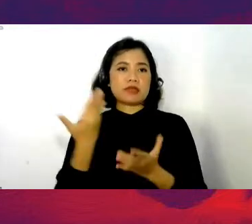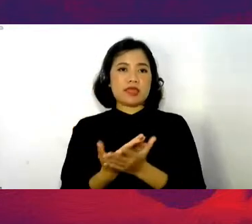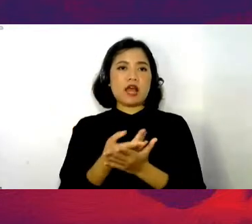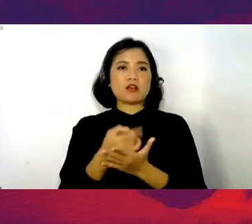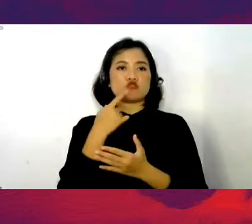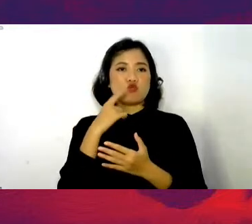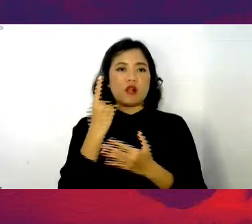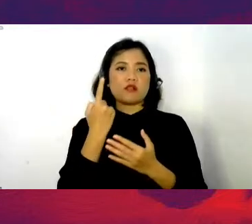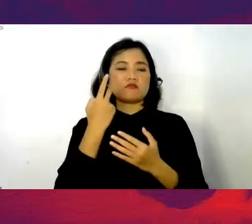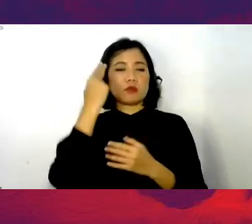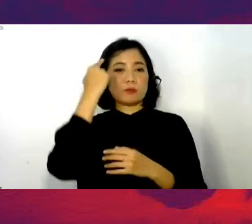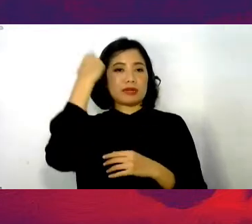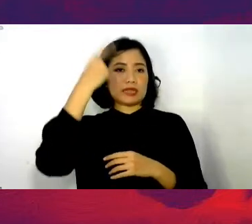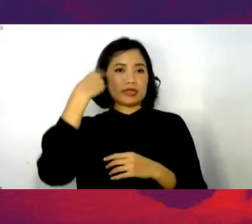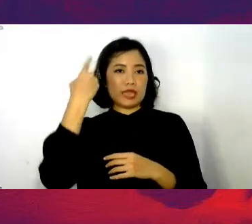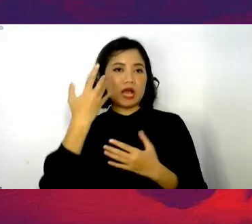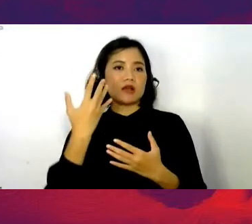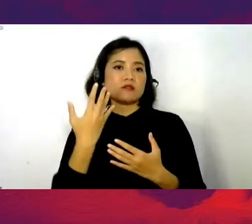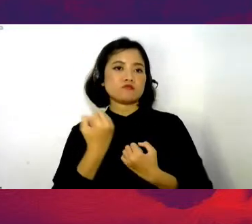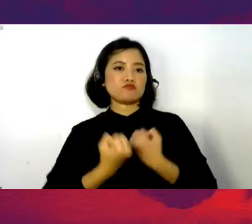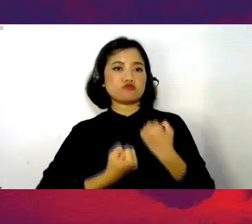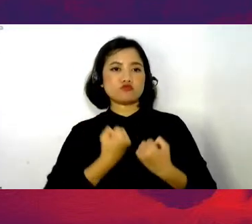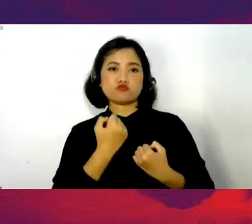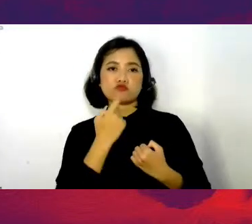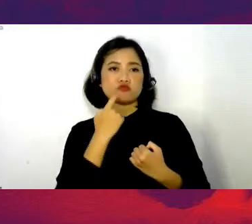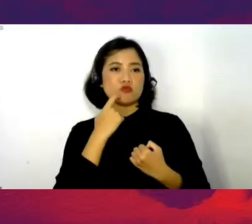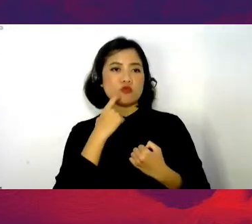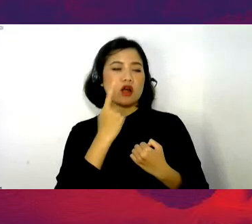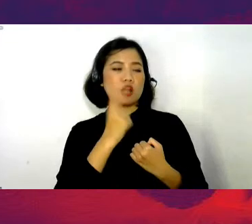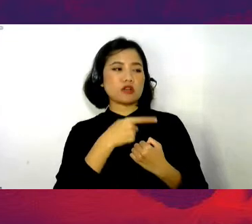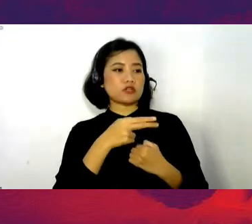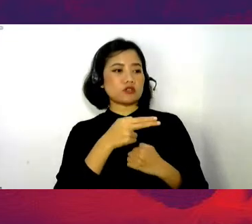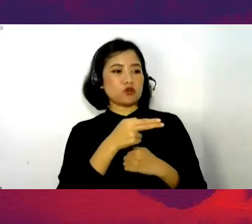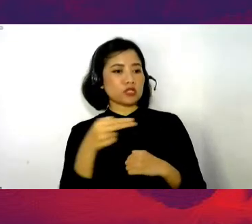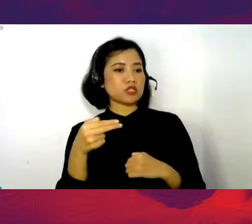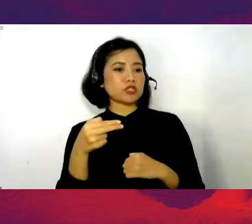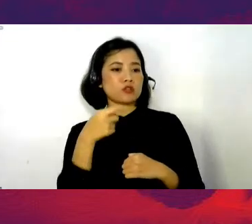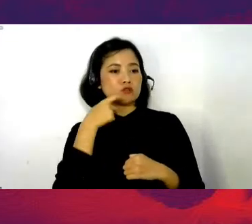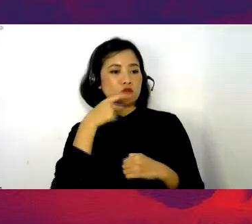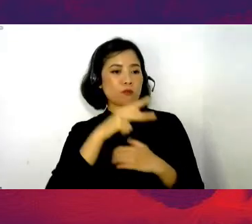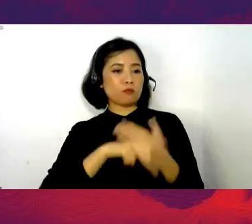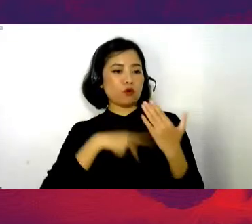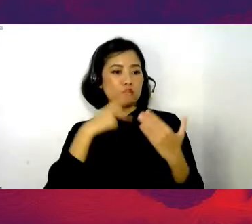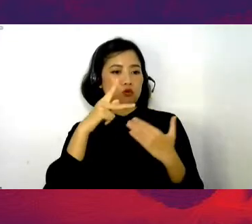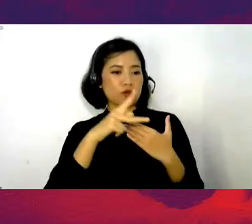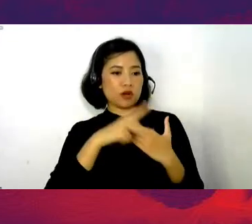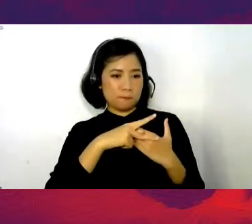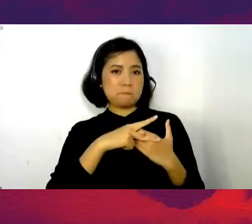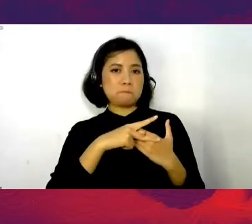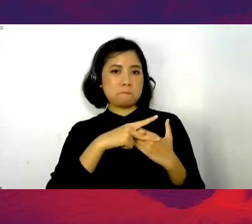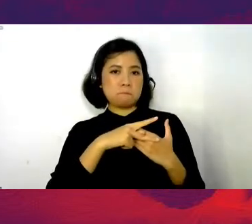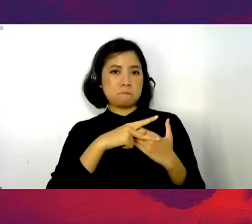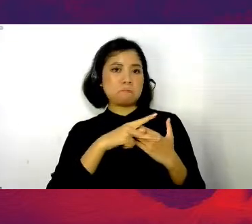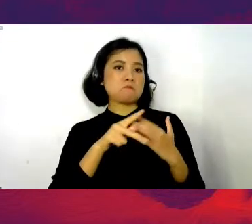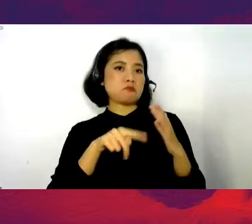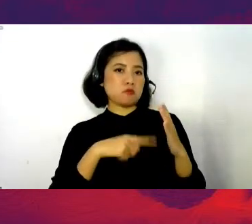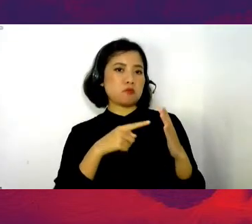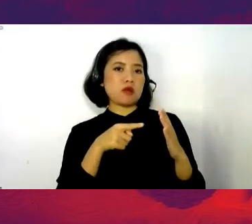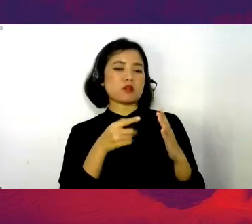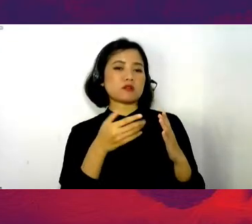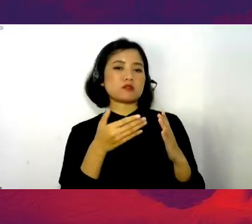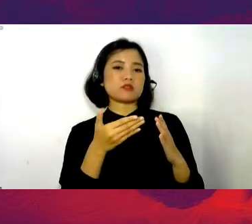it if you have to have it over time. So my only suggestion for MPI in the future, Dr. Sabina, if